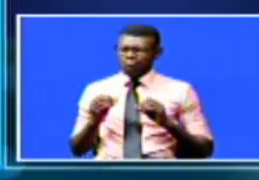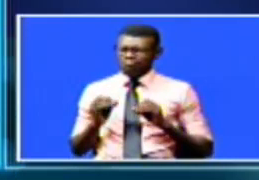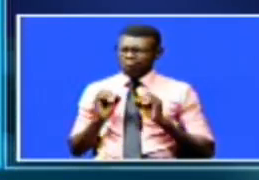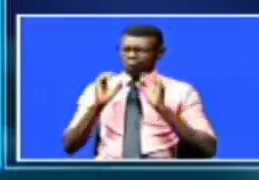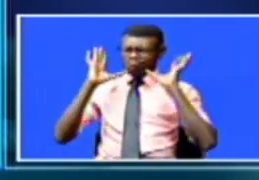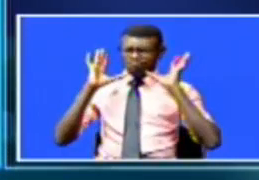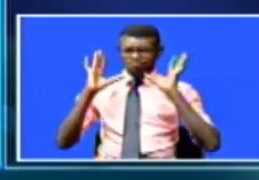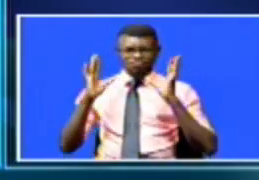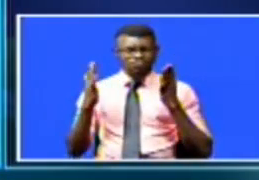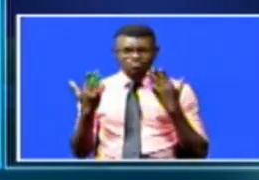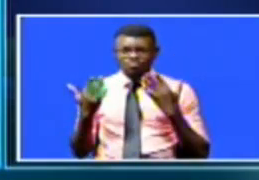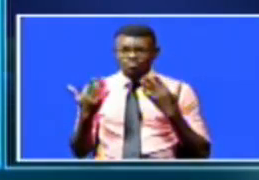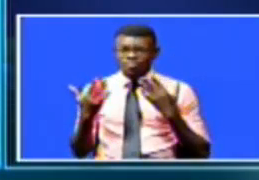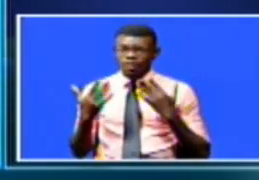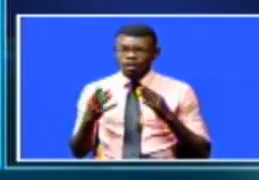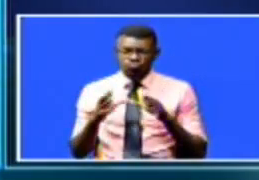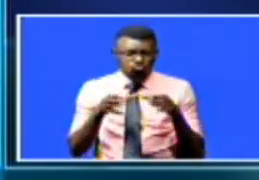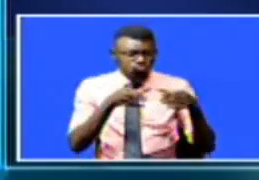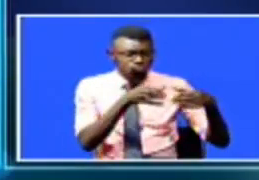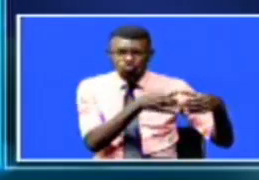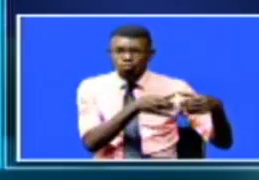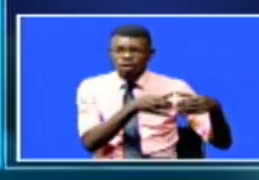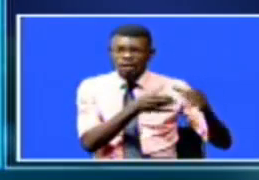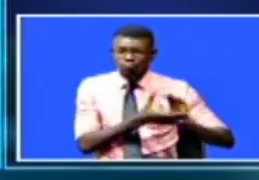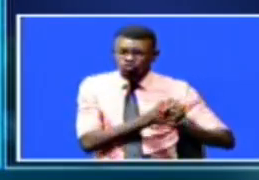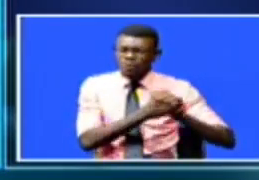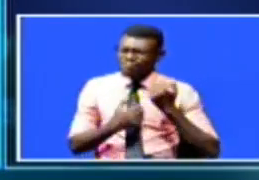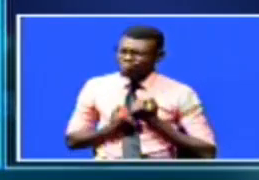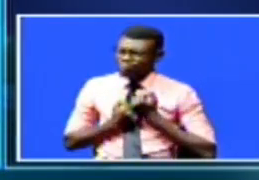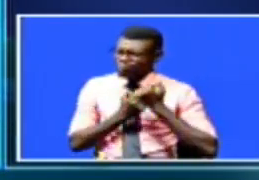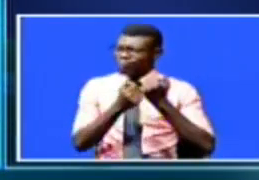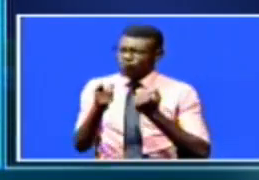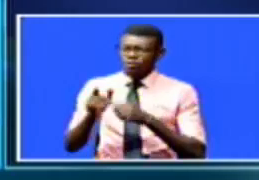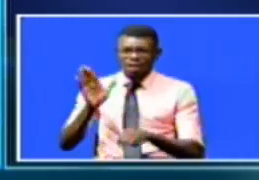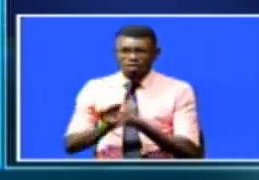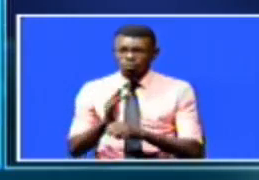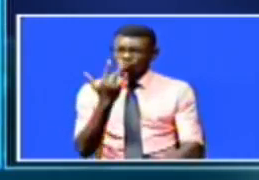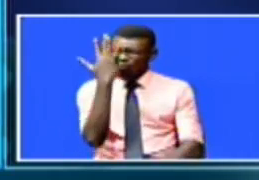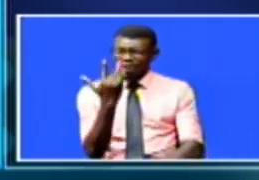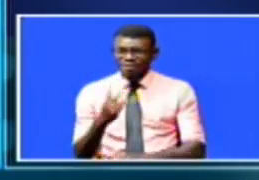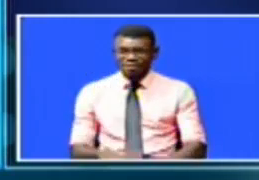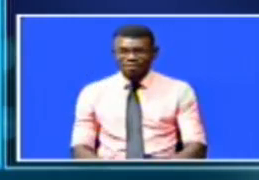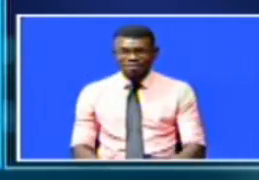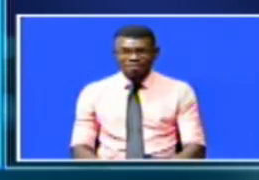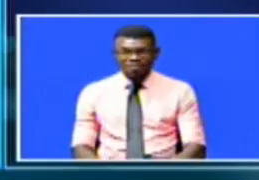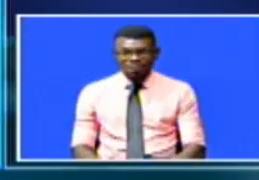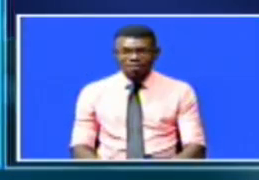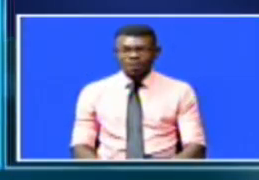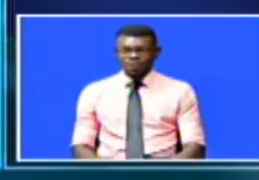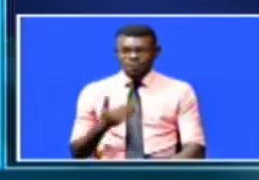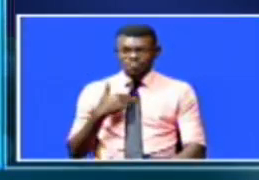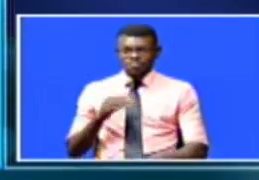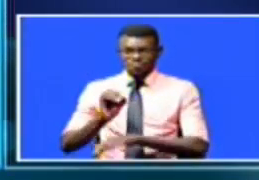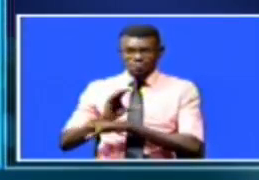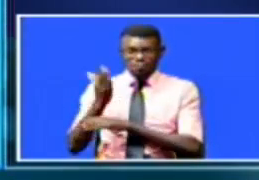very massively by the Jubilee side. I'll demystify that. I served with Senator